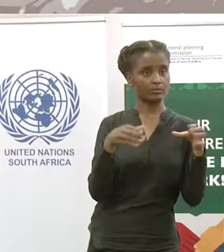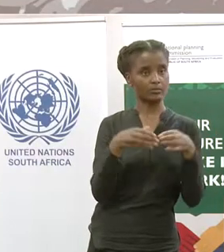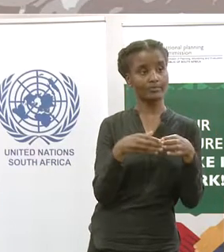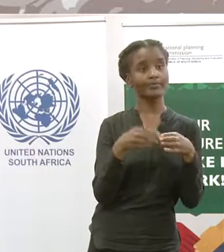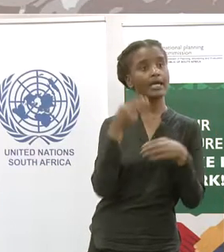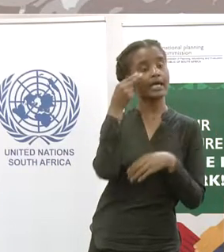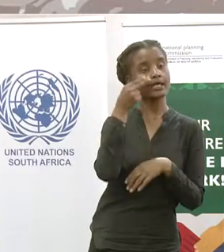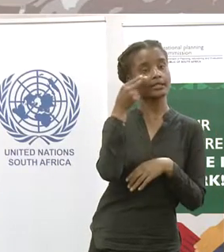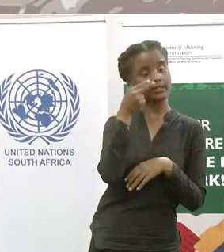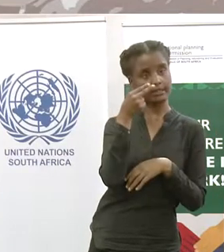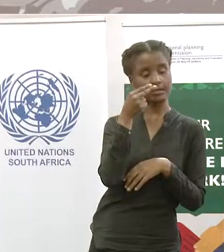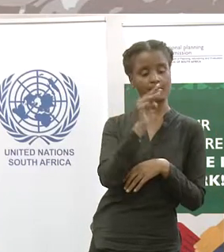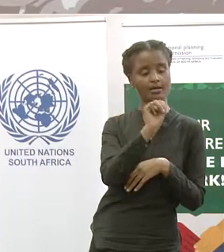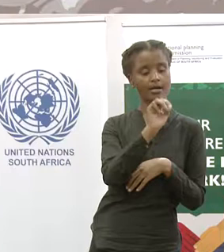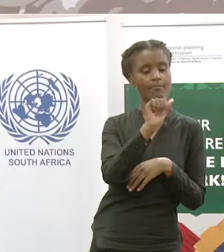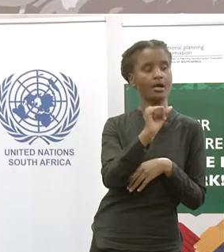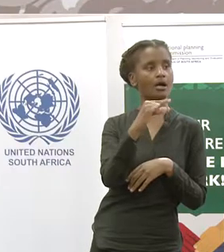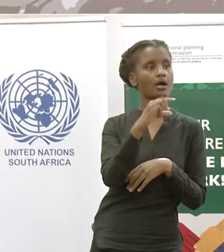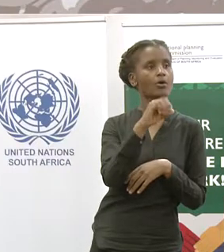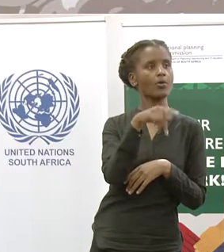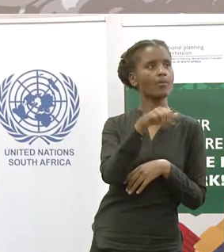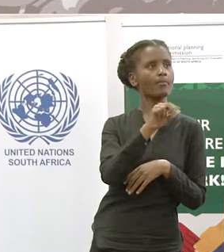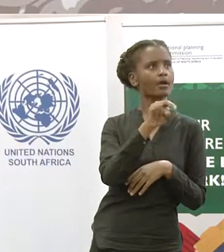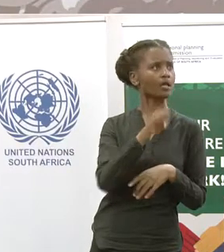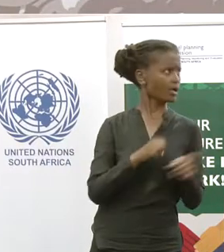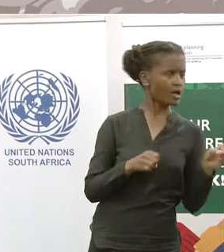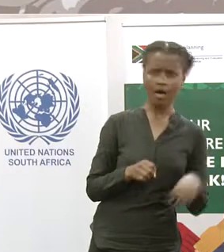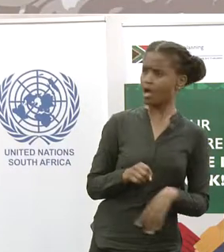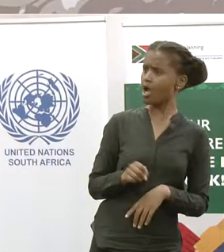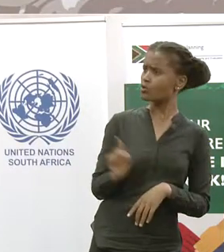Henrietta Makgopane Zulu.